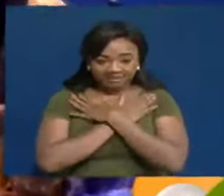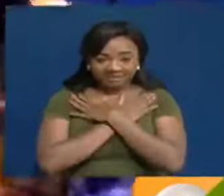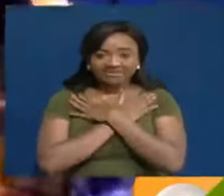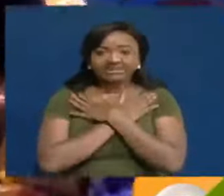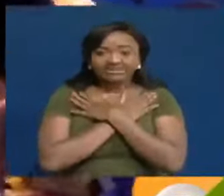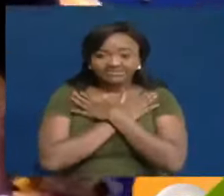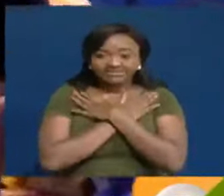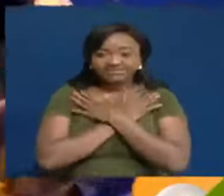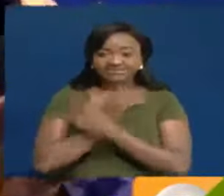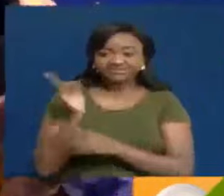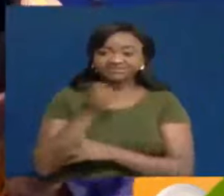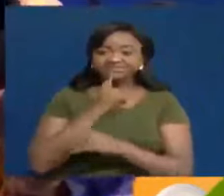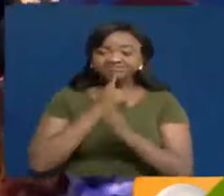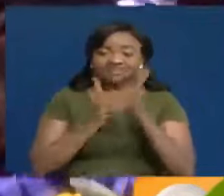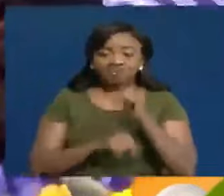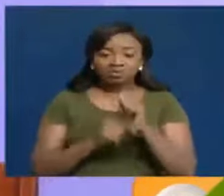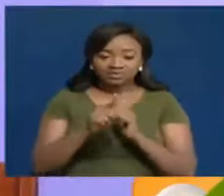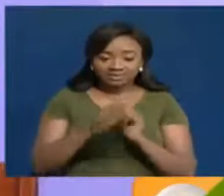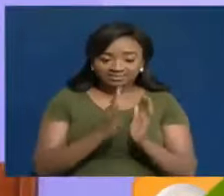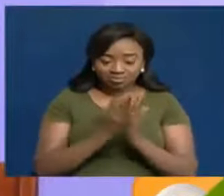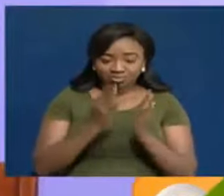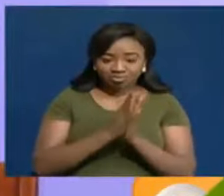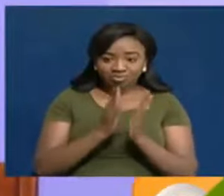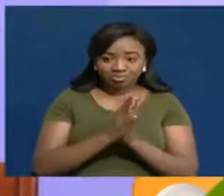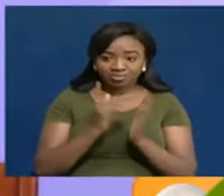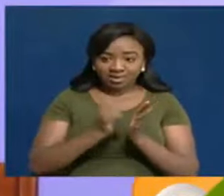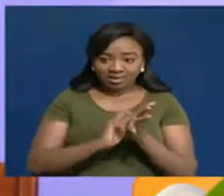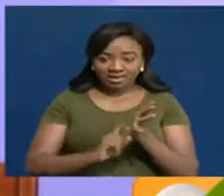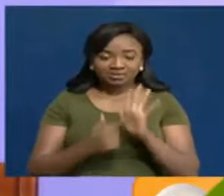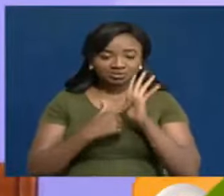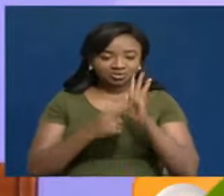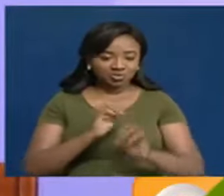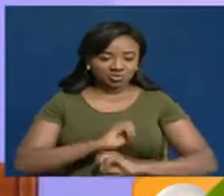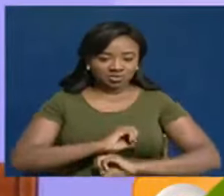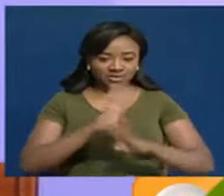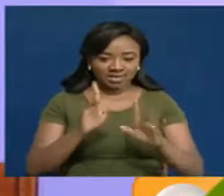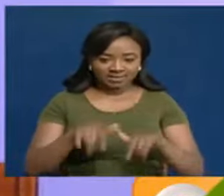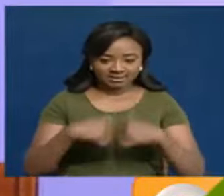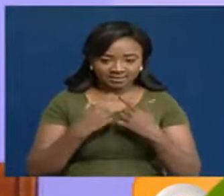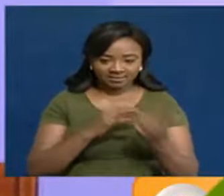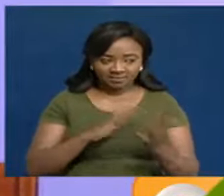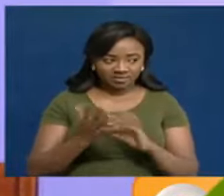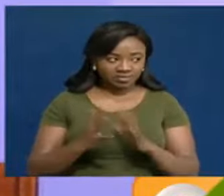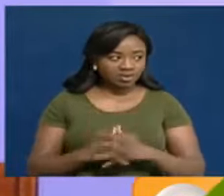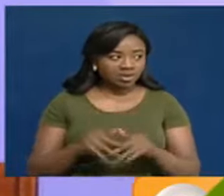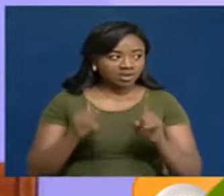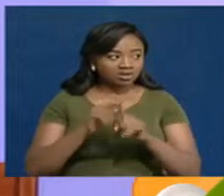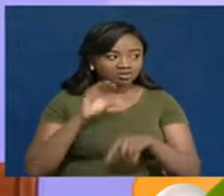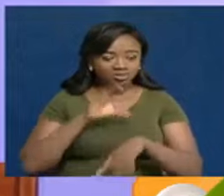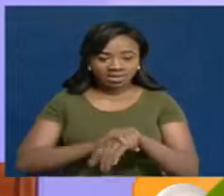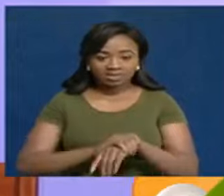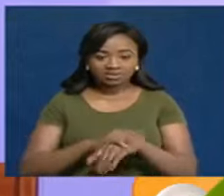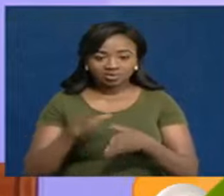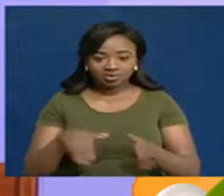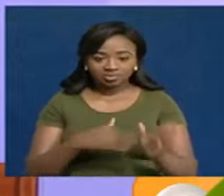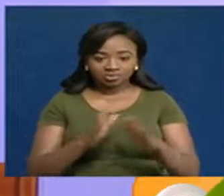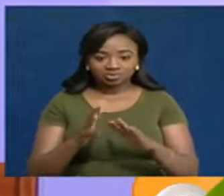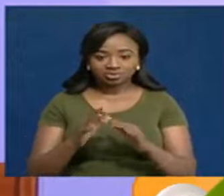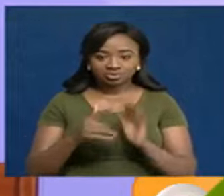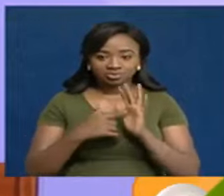are affirmations to others that they can make it, even as it gives an opportunity for her to present